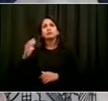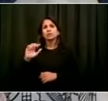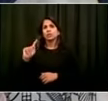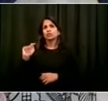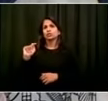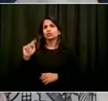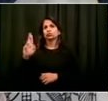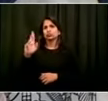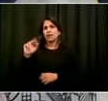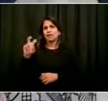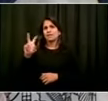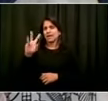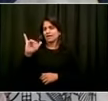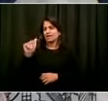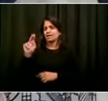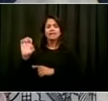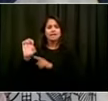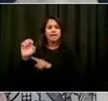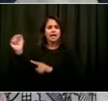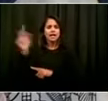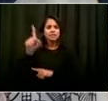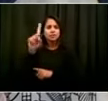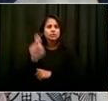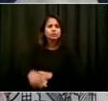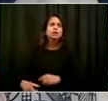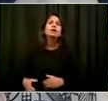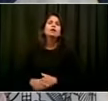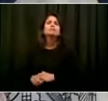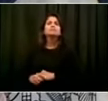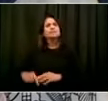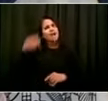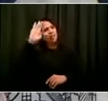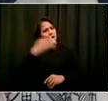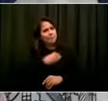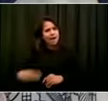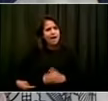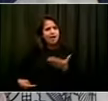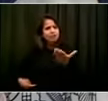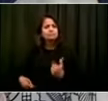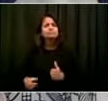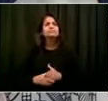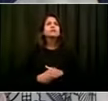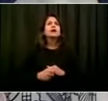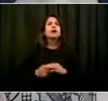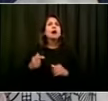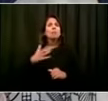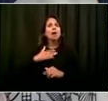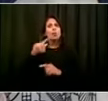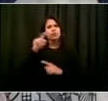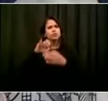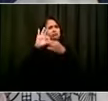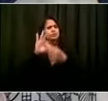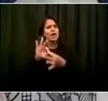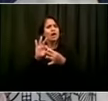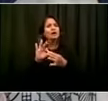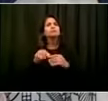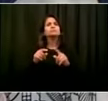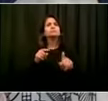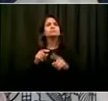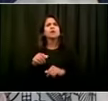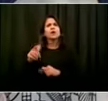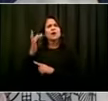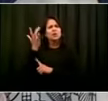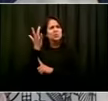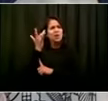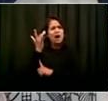So I would just like to ask you about the timing of your announcement yesterday. There was a holiday that was from Friday night until Sunday night.